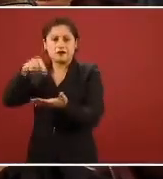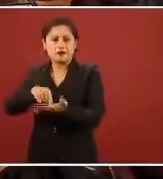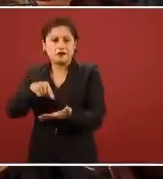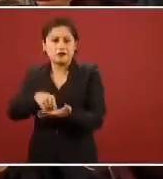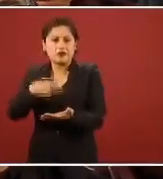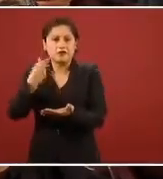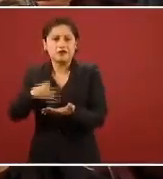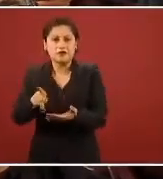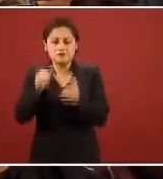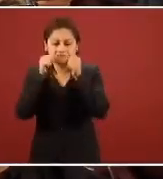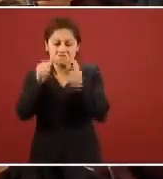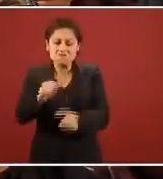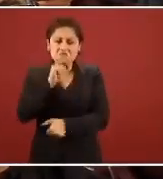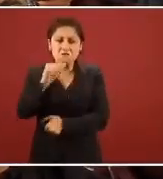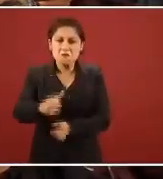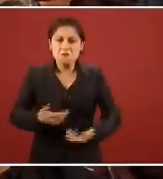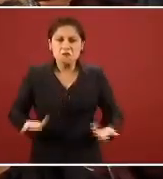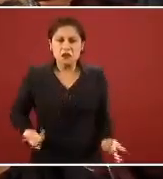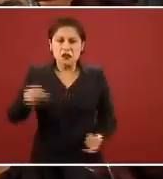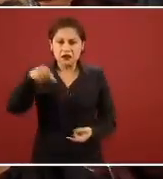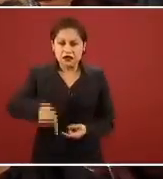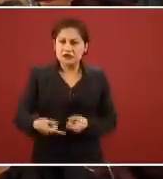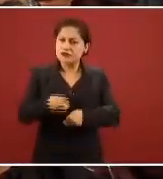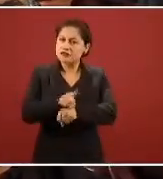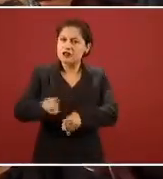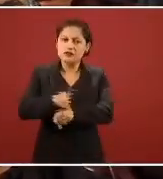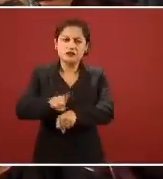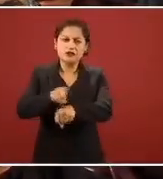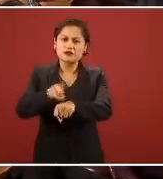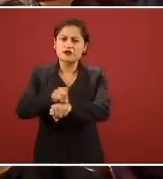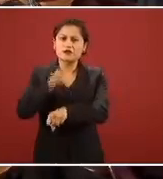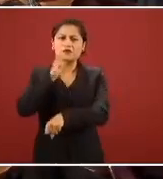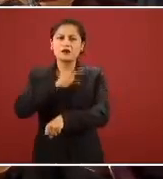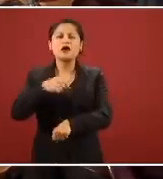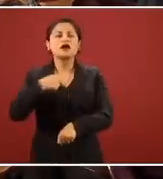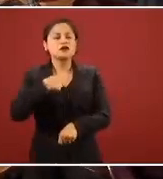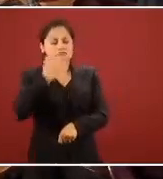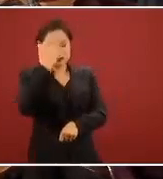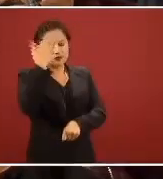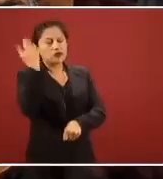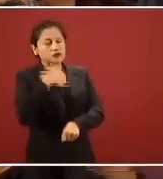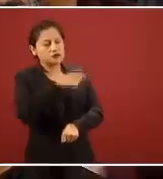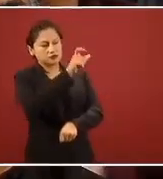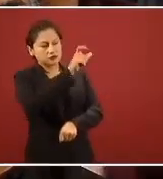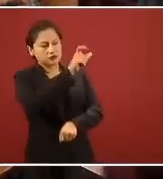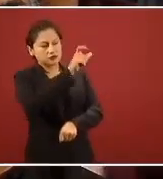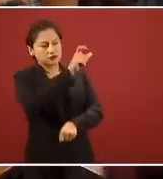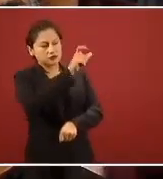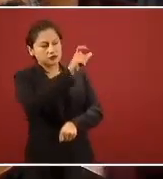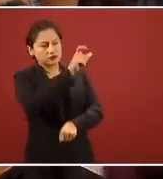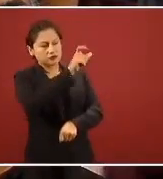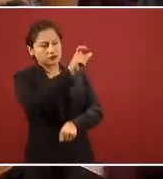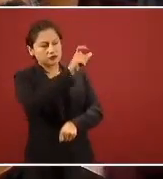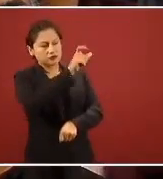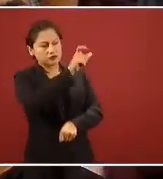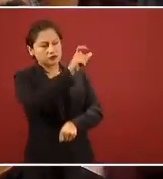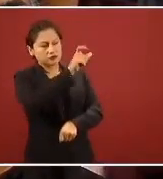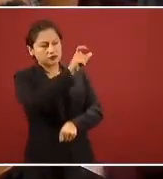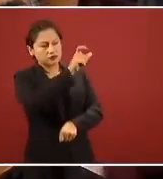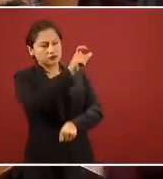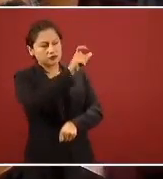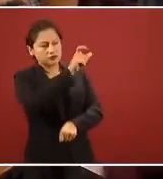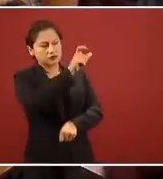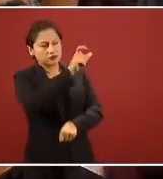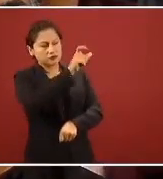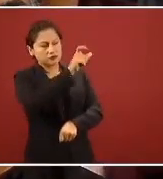que de verdad, sé que no es simulador, nos conocemos y caminamos juntos mucho. She says, I know